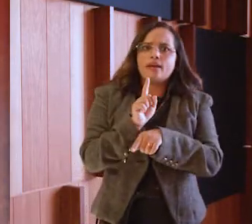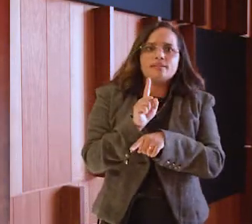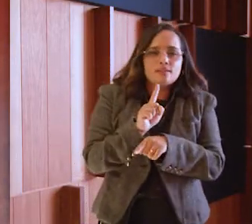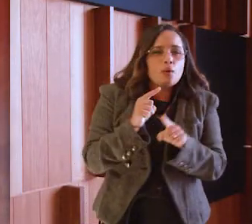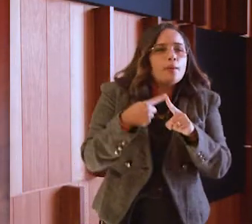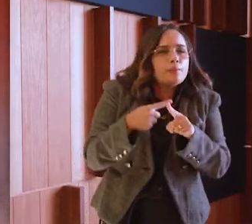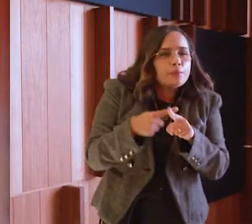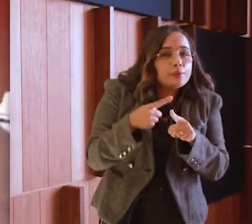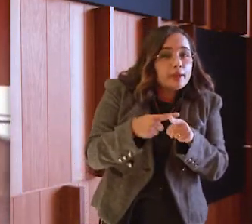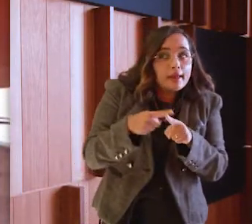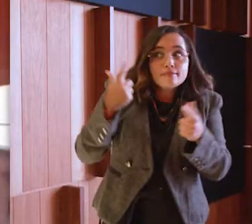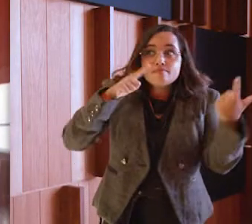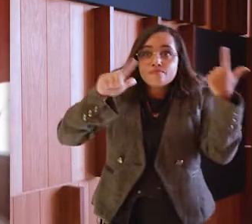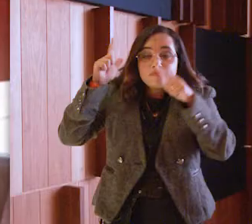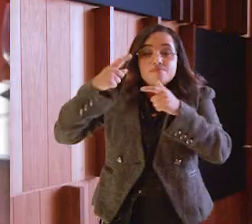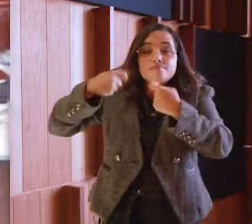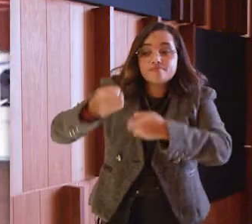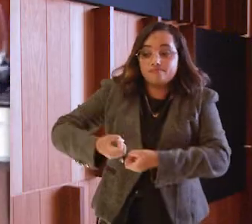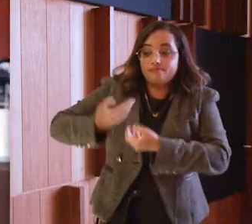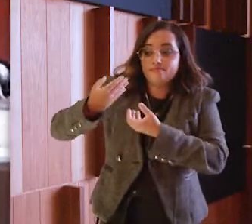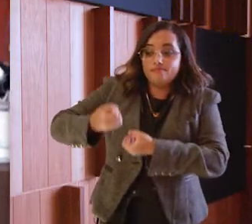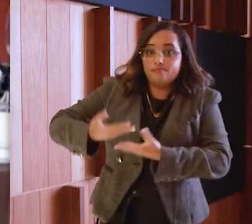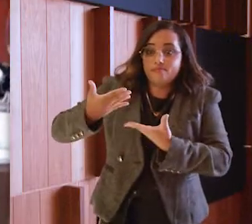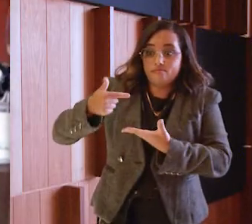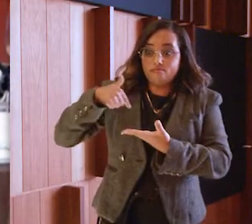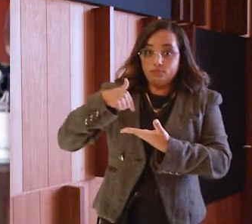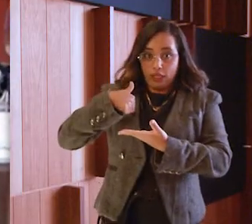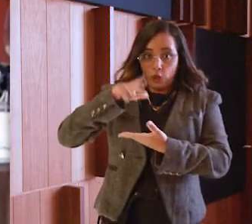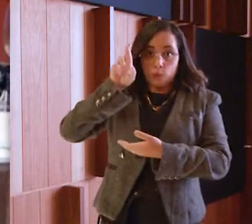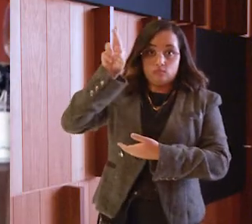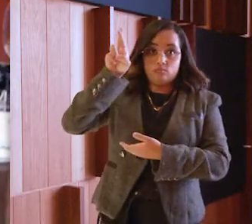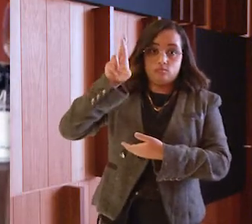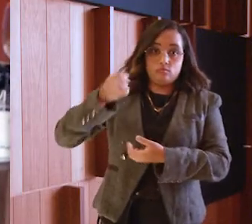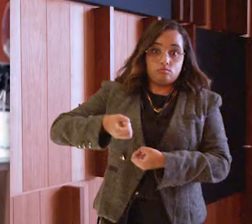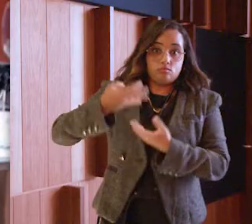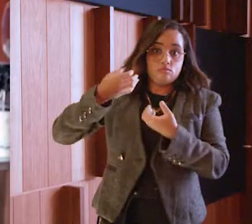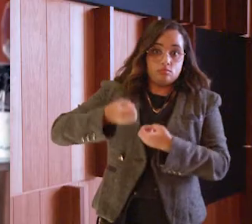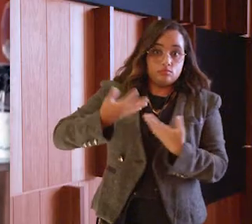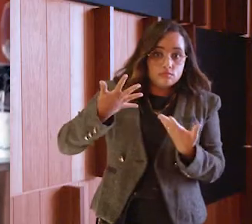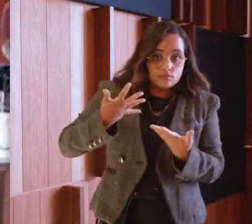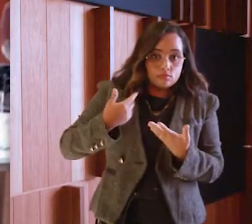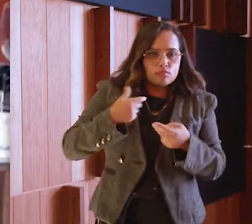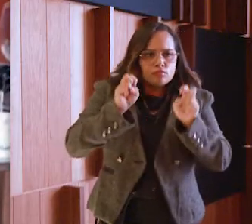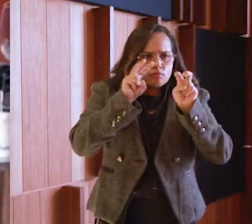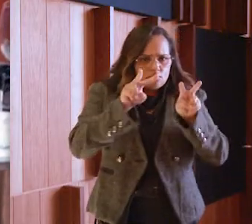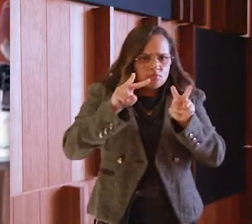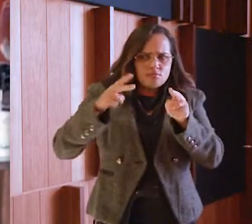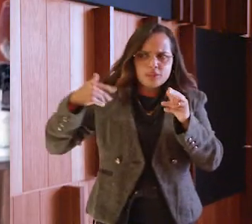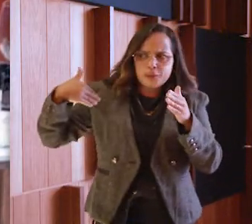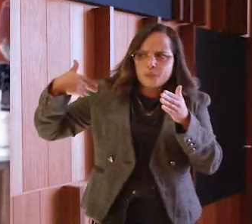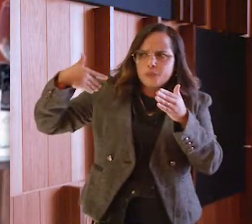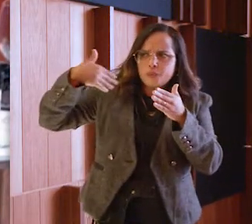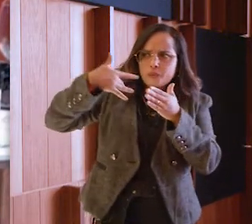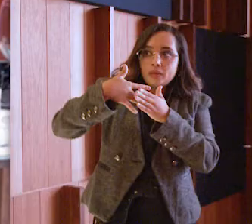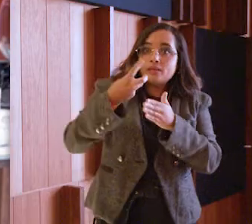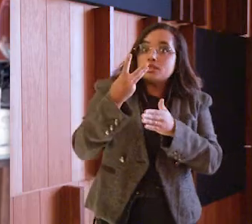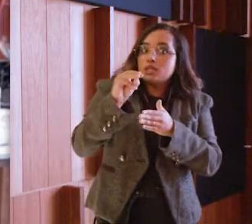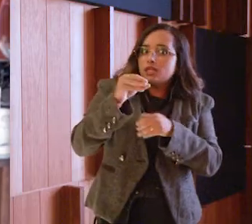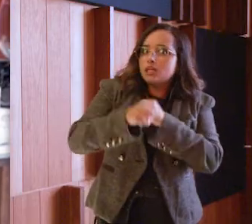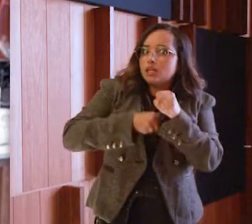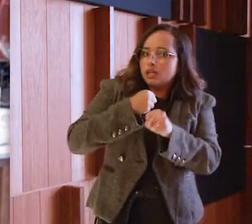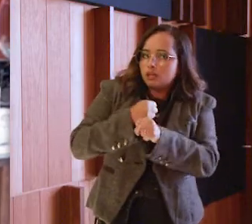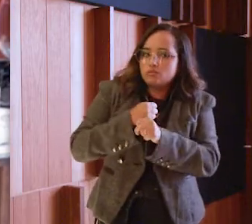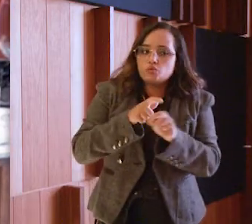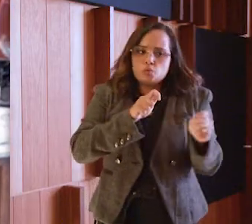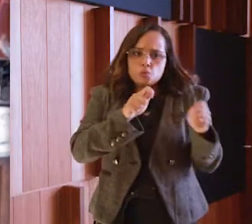data. And one of the things that we learned in the last 30 years in transfer pricing is that taxpayers that control the data and their facts will do well